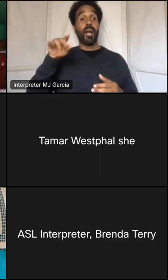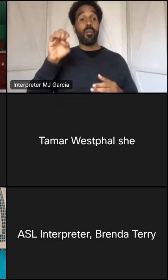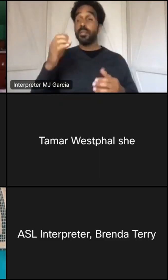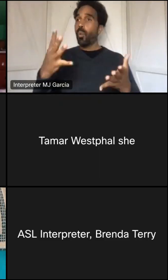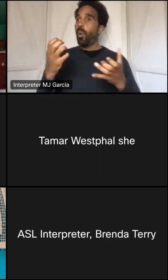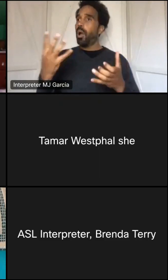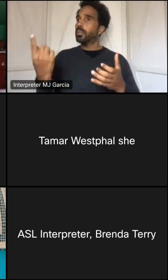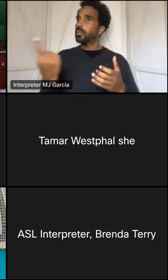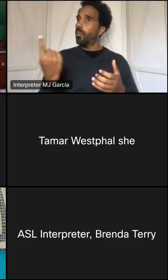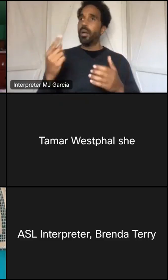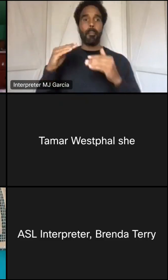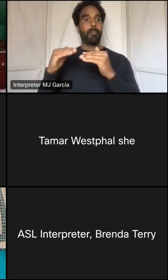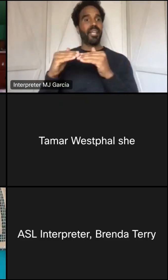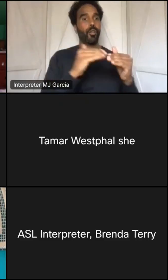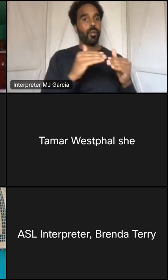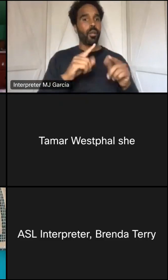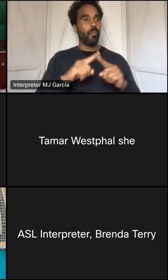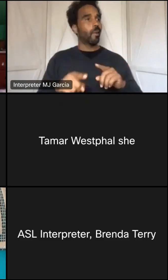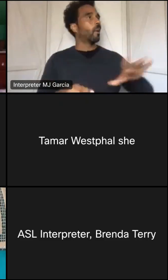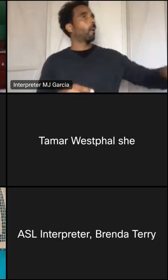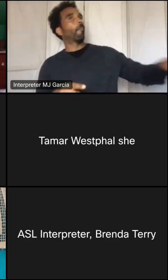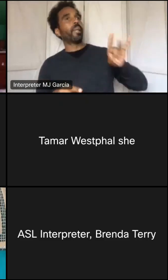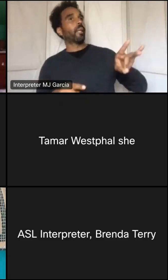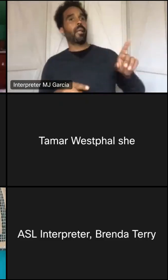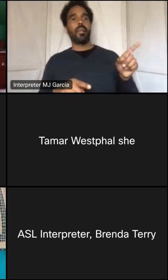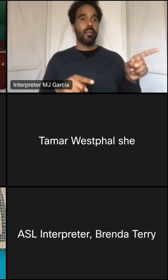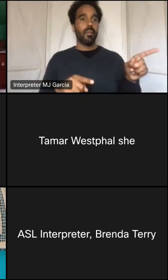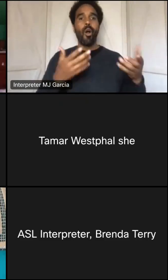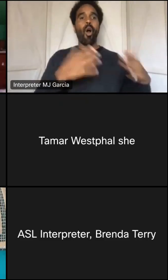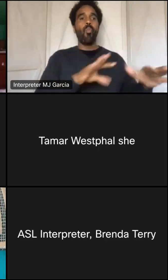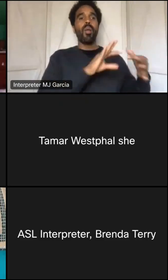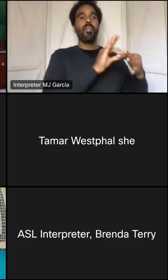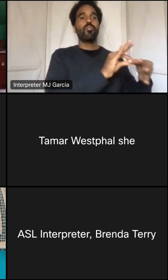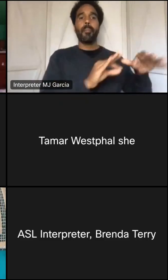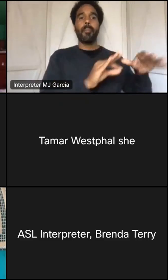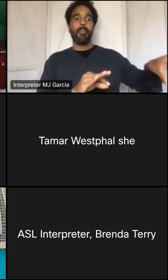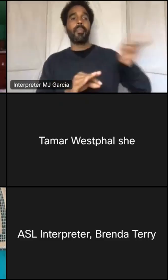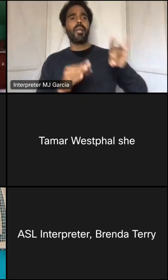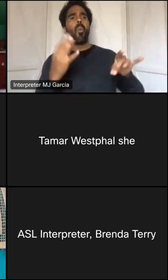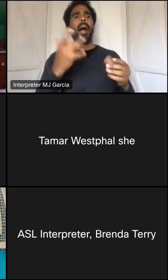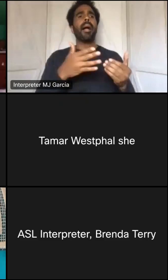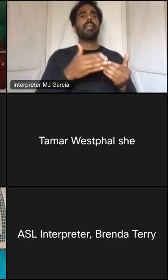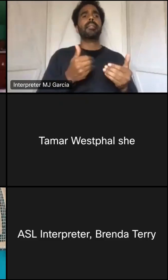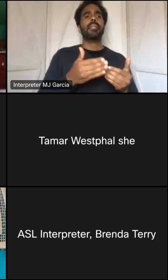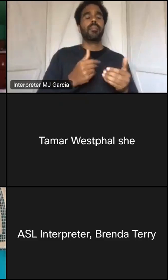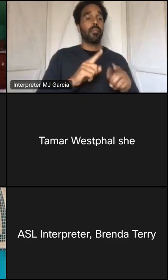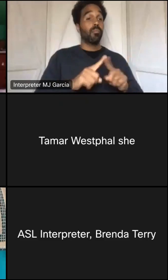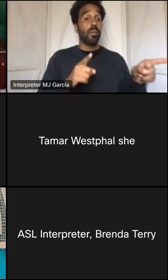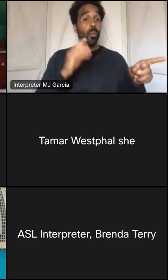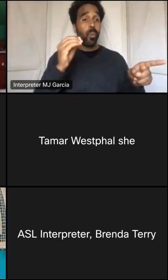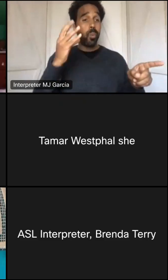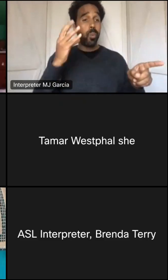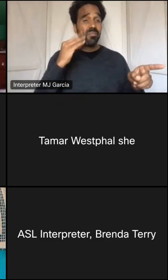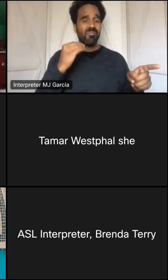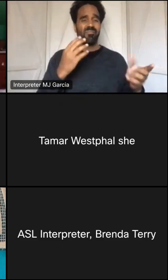this realm, but then you go find a young person who you already have a pre-existing relationship with because it's easy, right? As opposed to